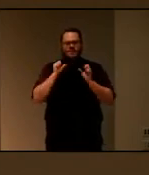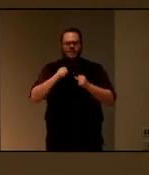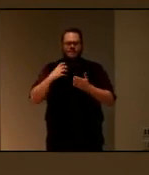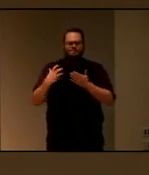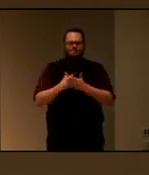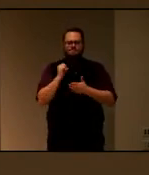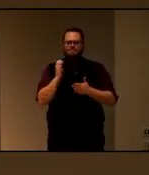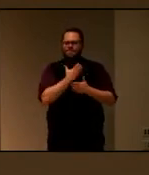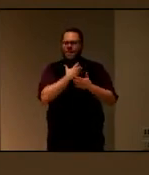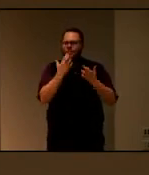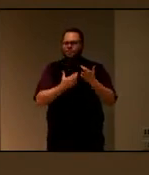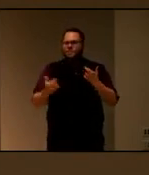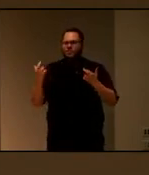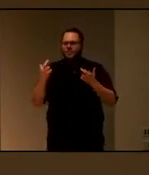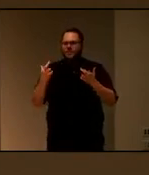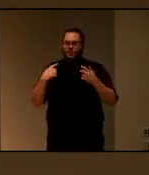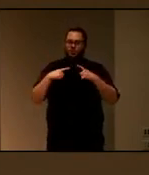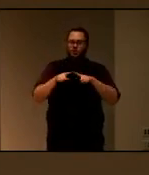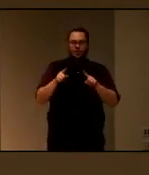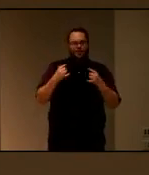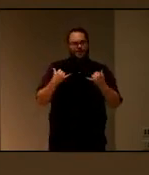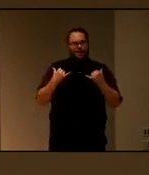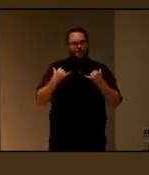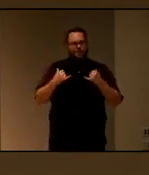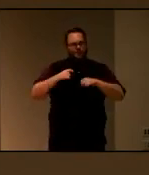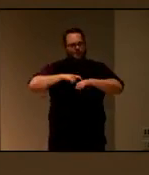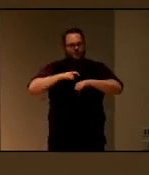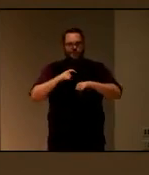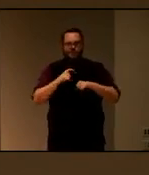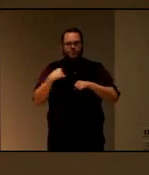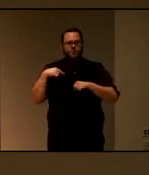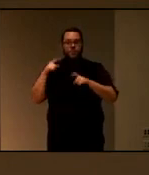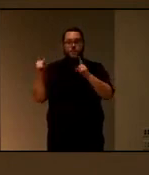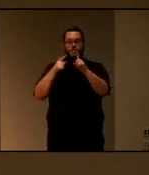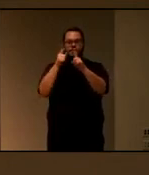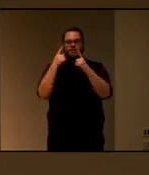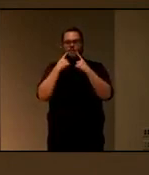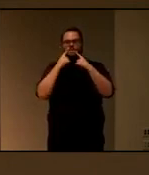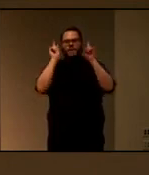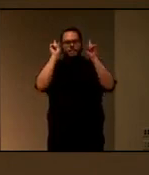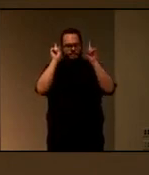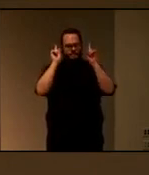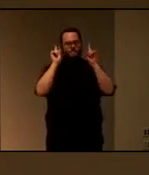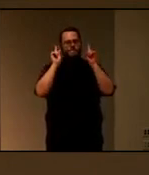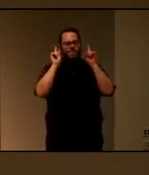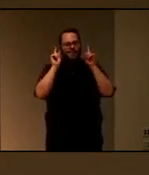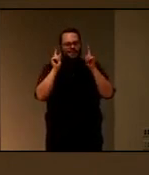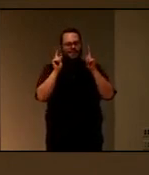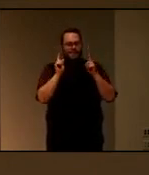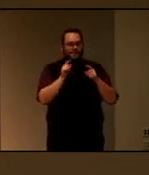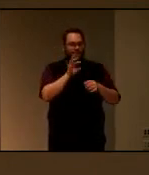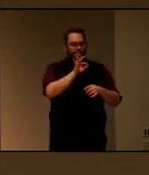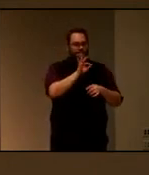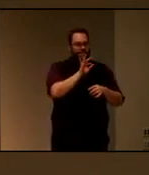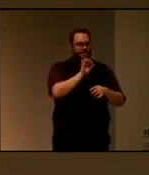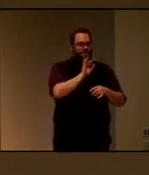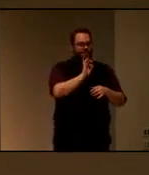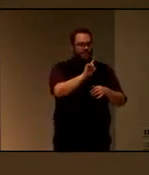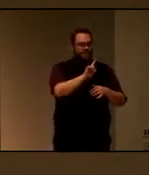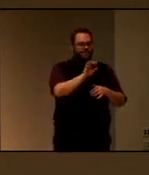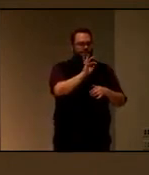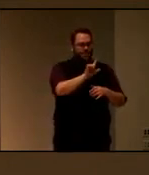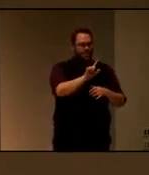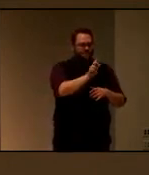our resources in this urgent time to achieve the mission of an equitable transition from fossil fuels.